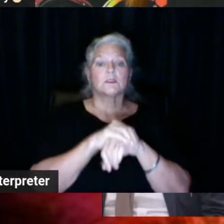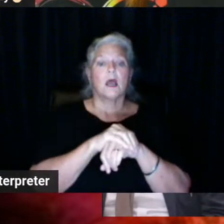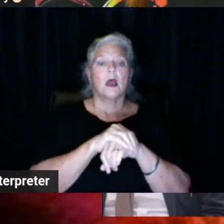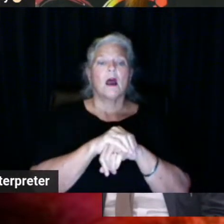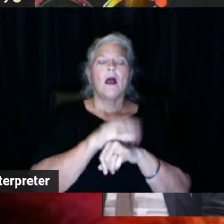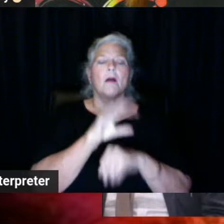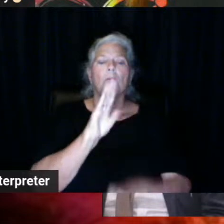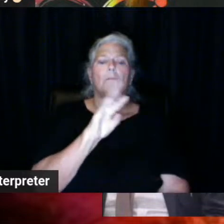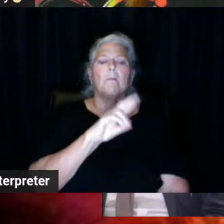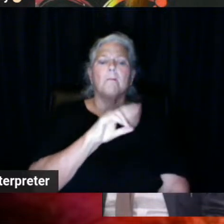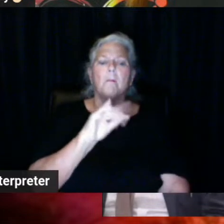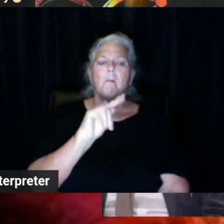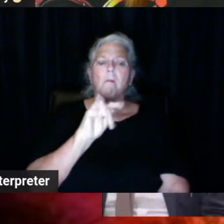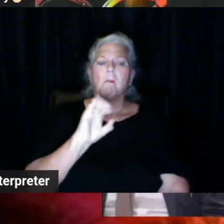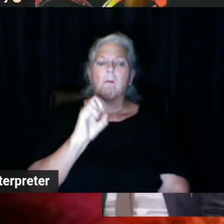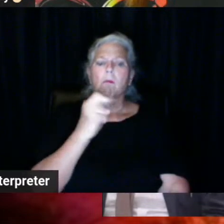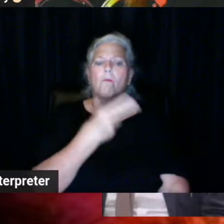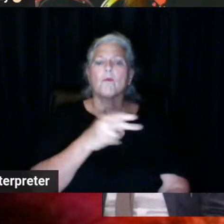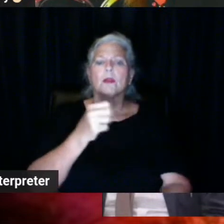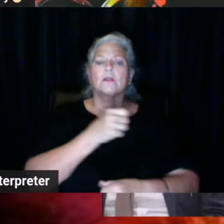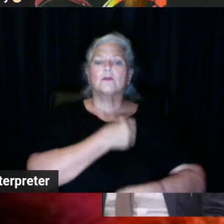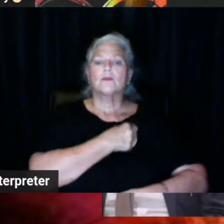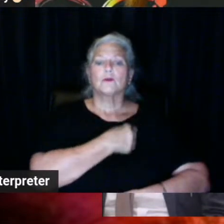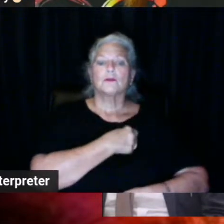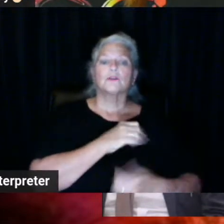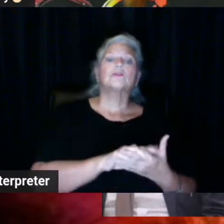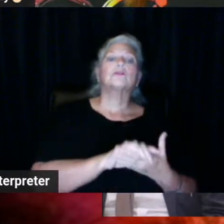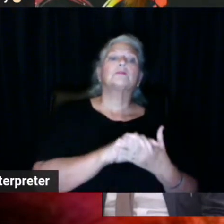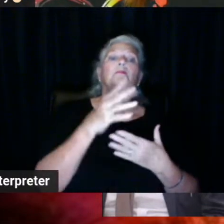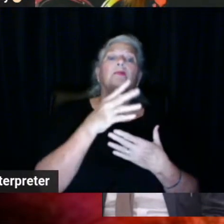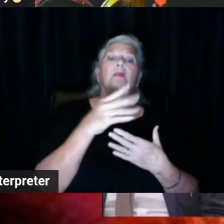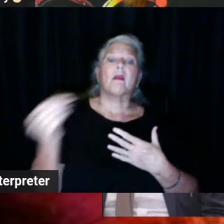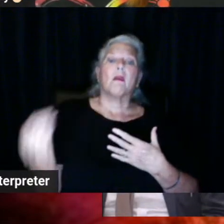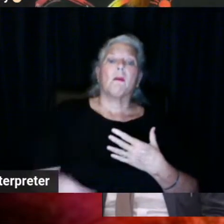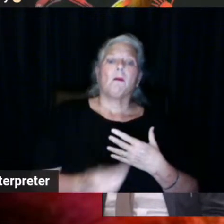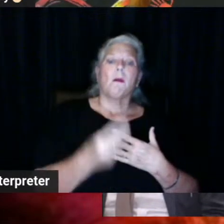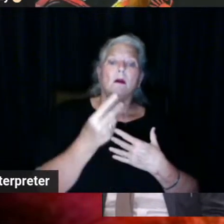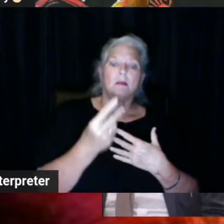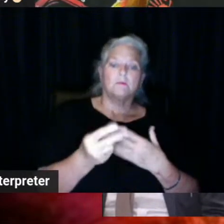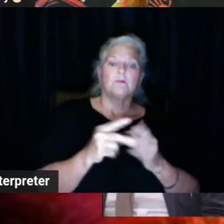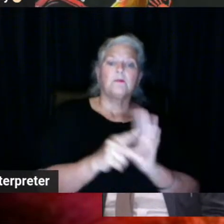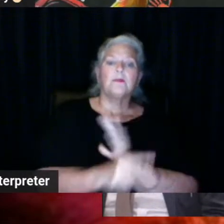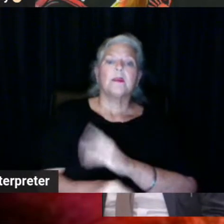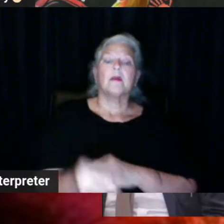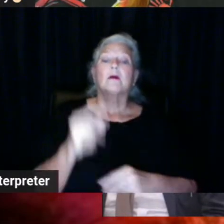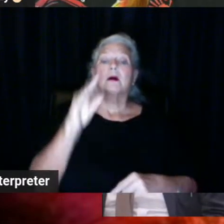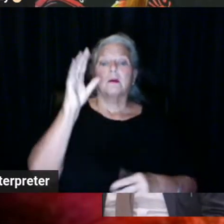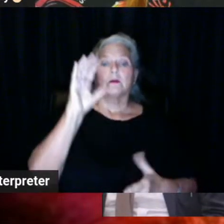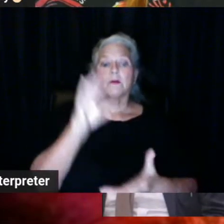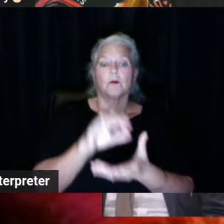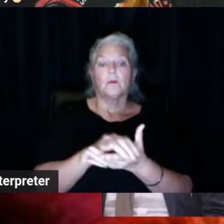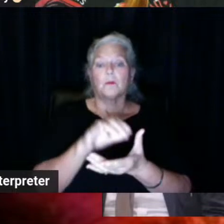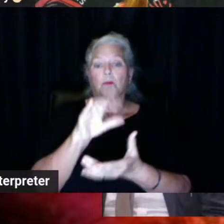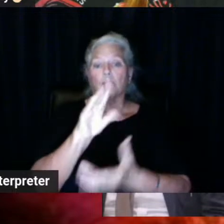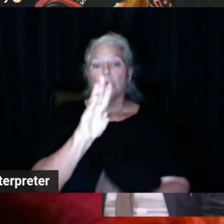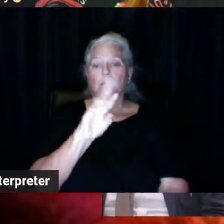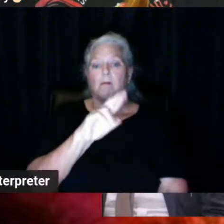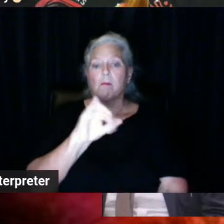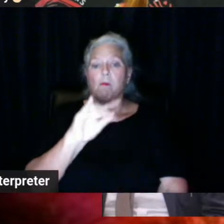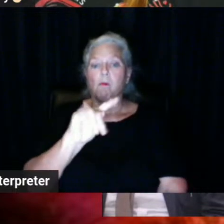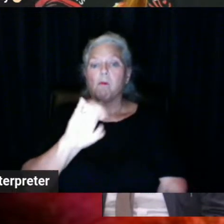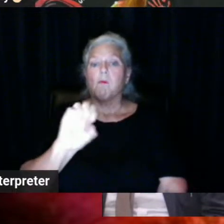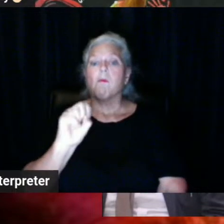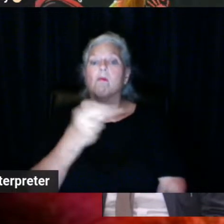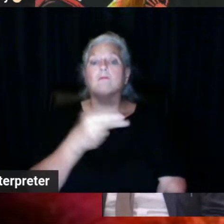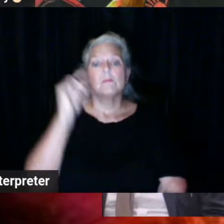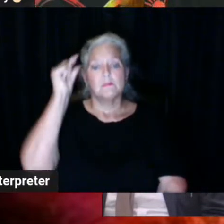discharged for the Boston Massacre, the British government changed the rules. From then on, officers accused